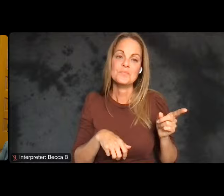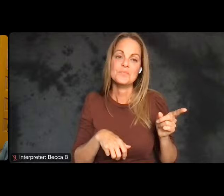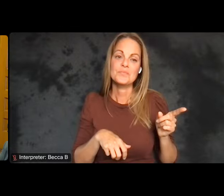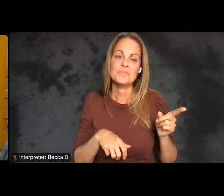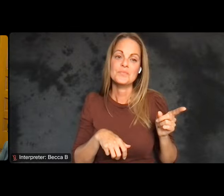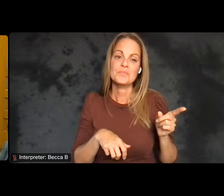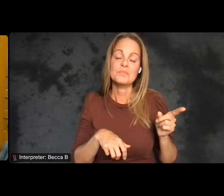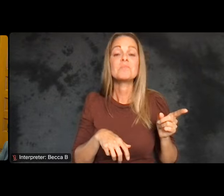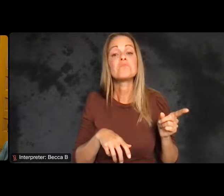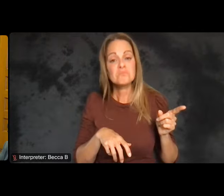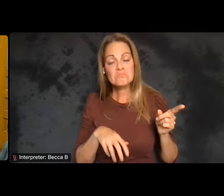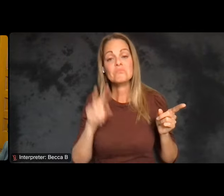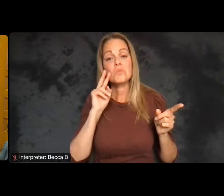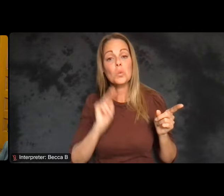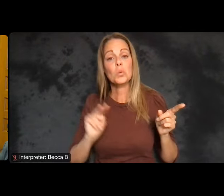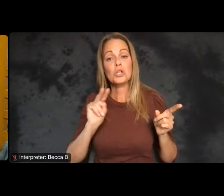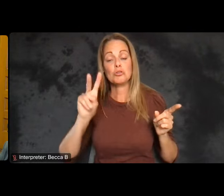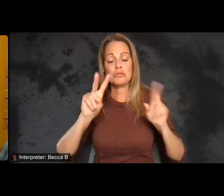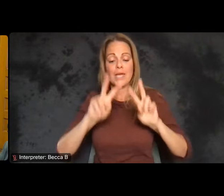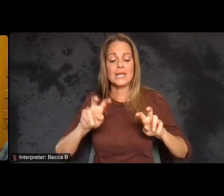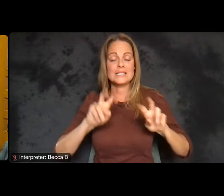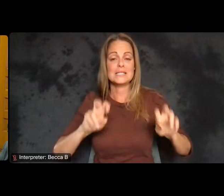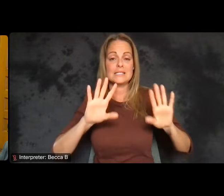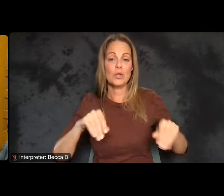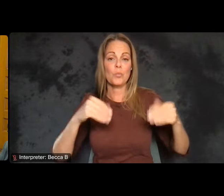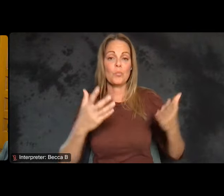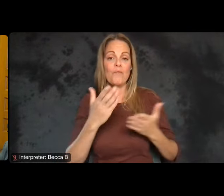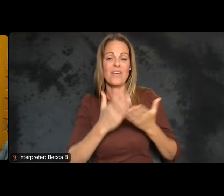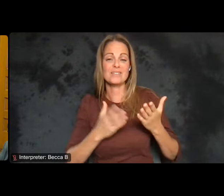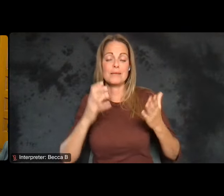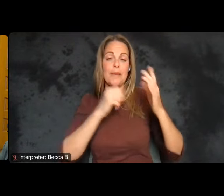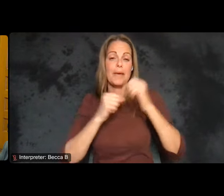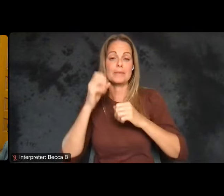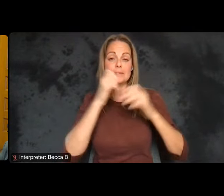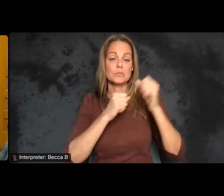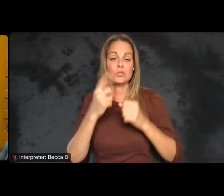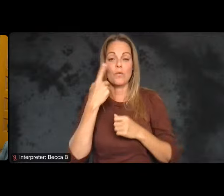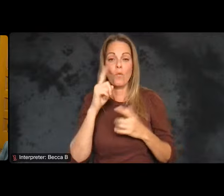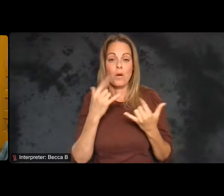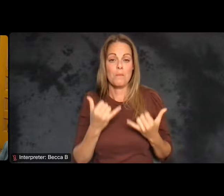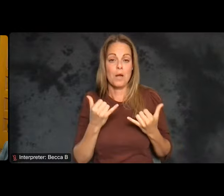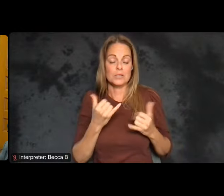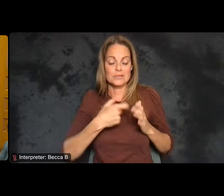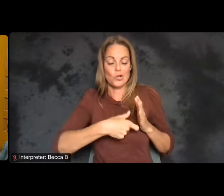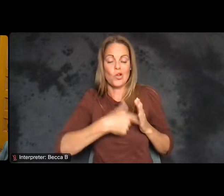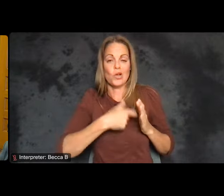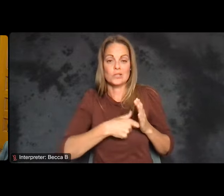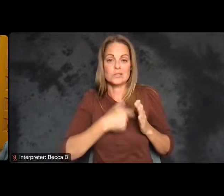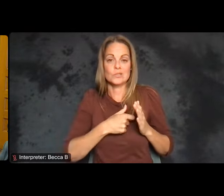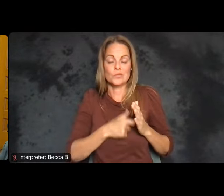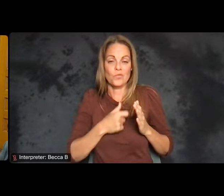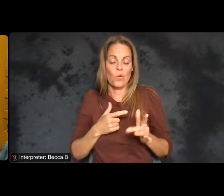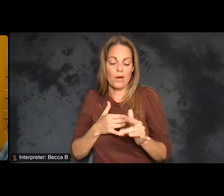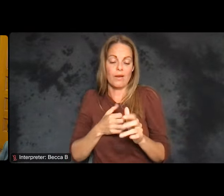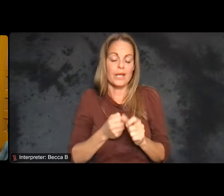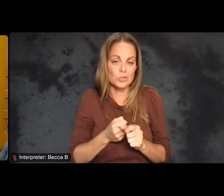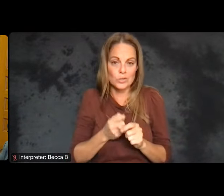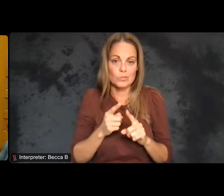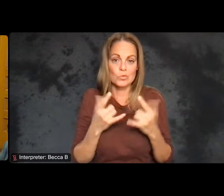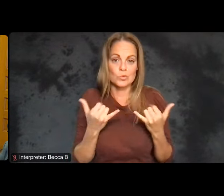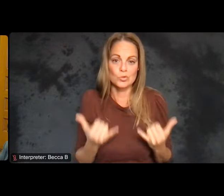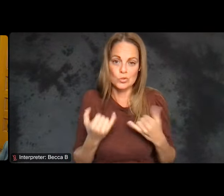We did look at that assessment, provide some estimates for modernization. So the cost for modernizing the Troop C and Troop